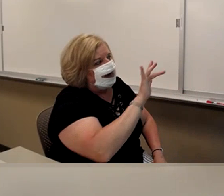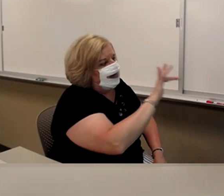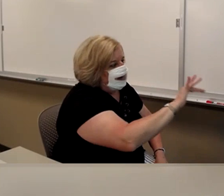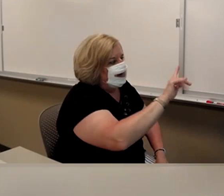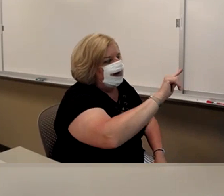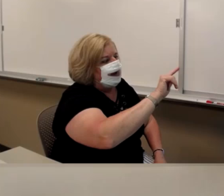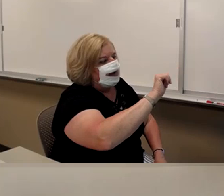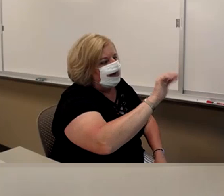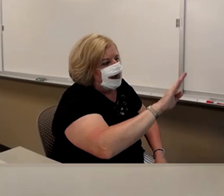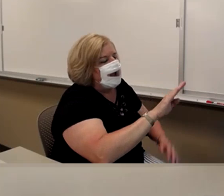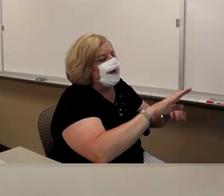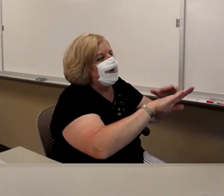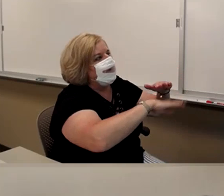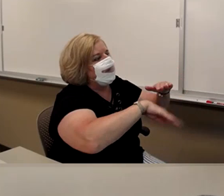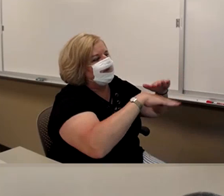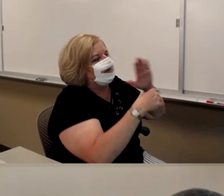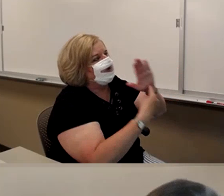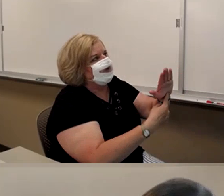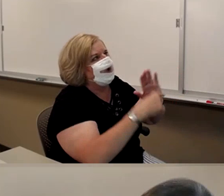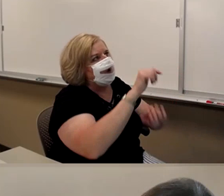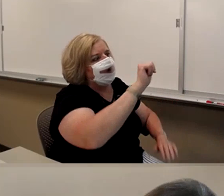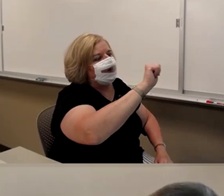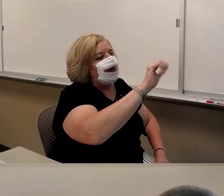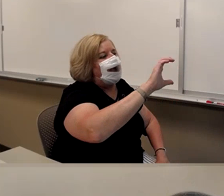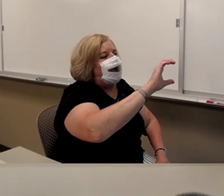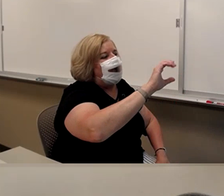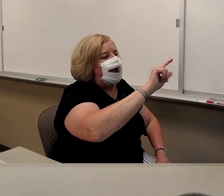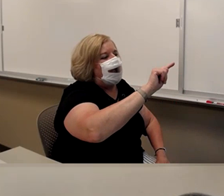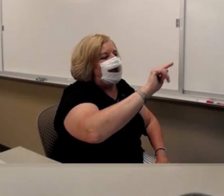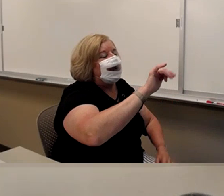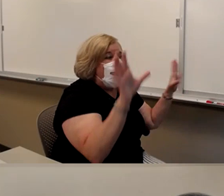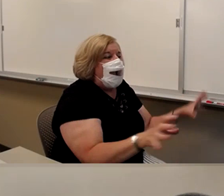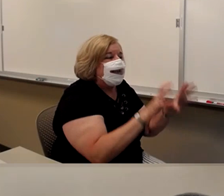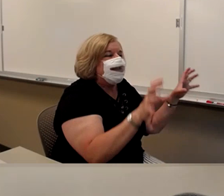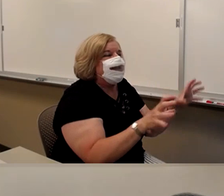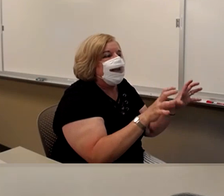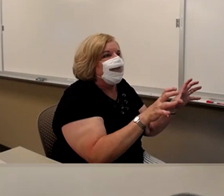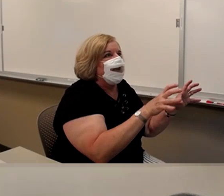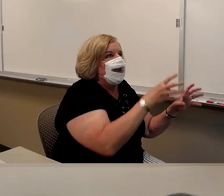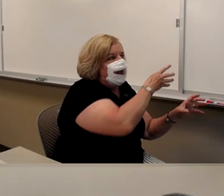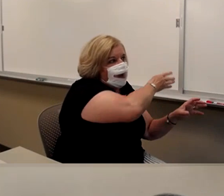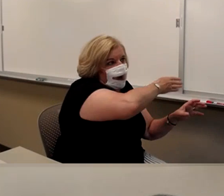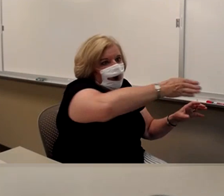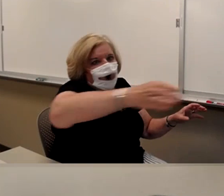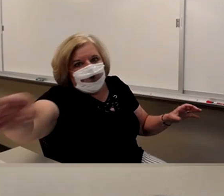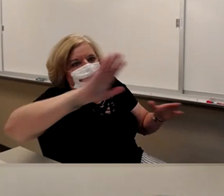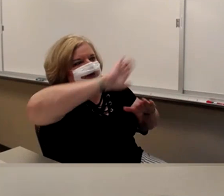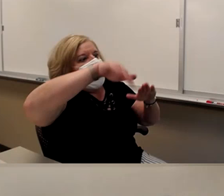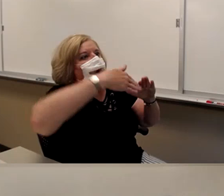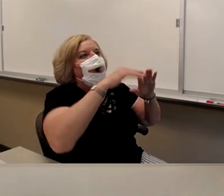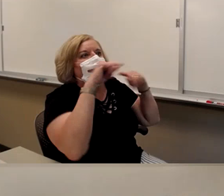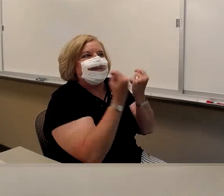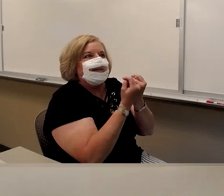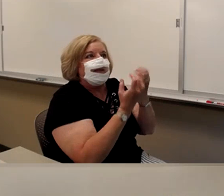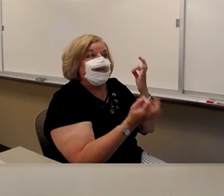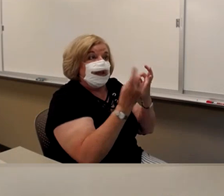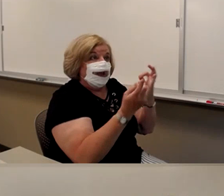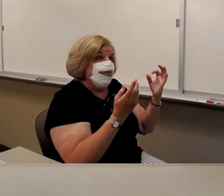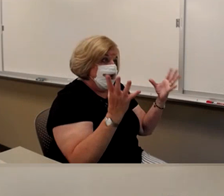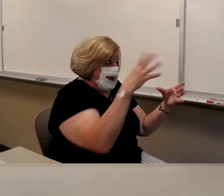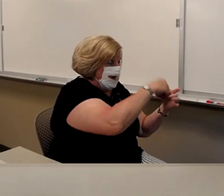basically shows you your activity across all of your teams. So if you're part of five different teams, when you click